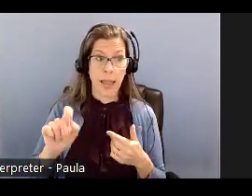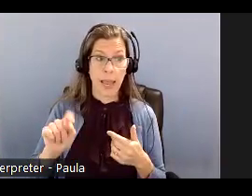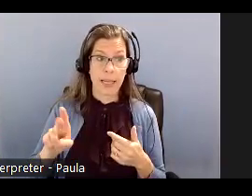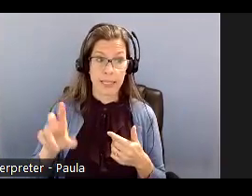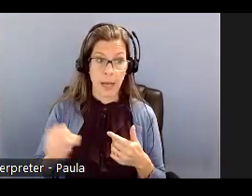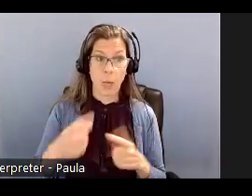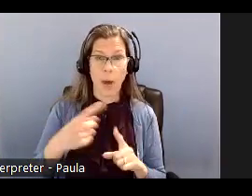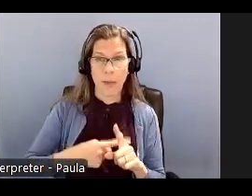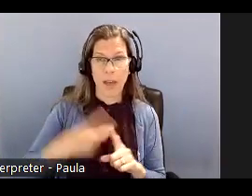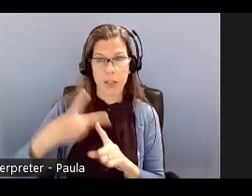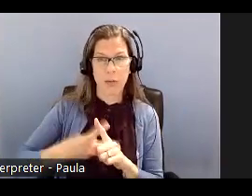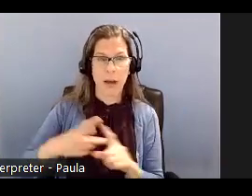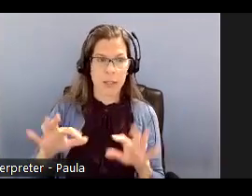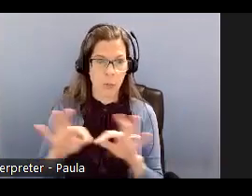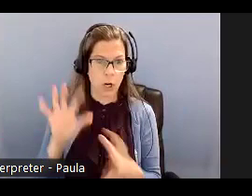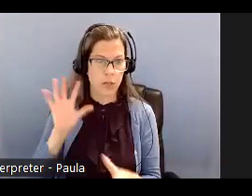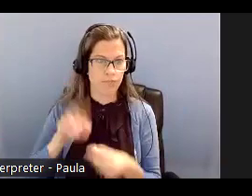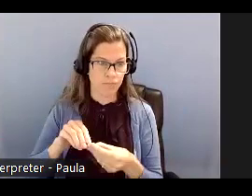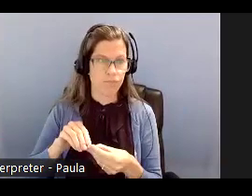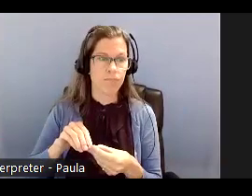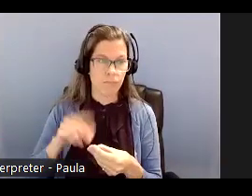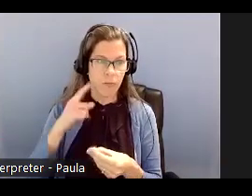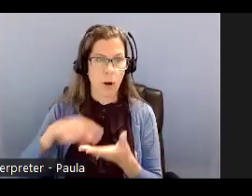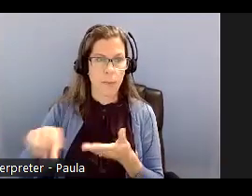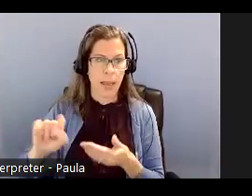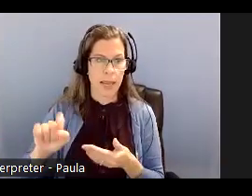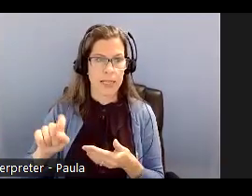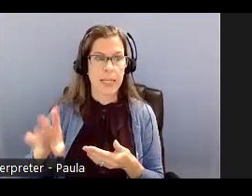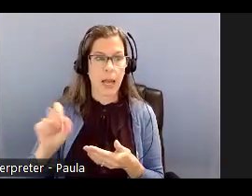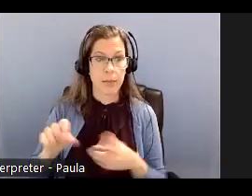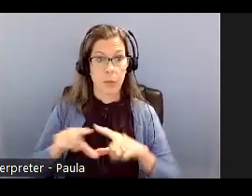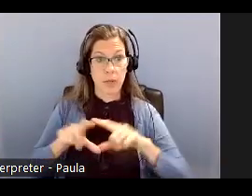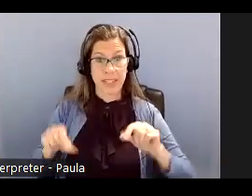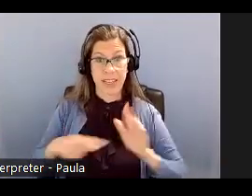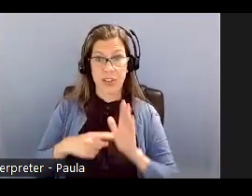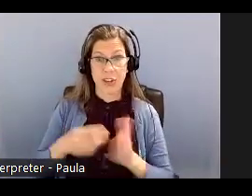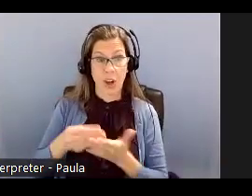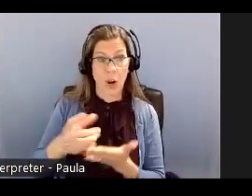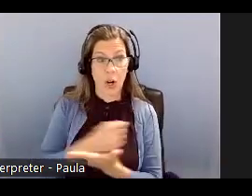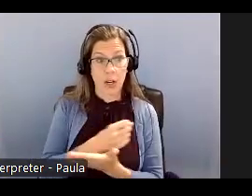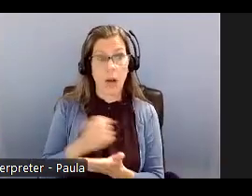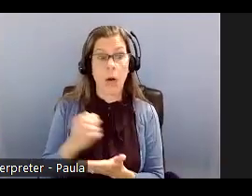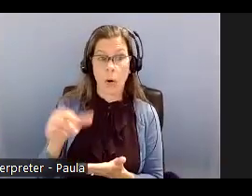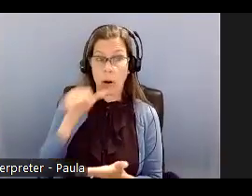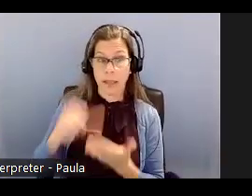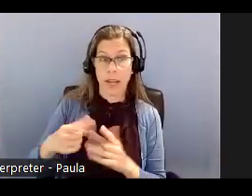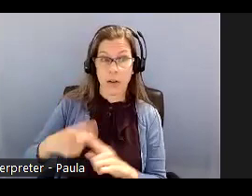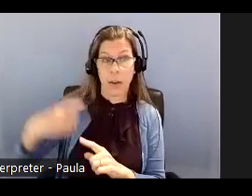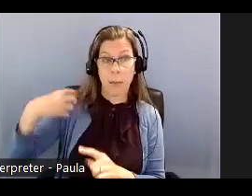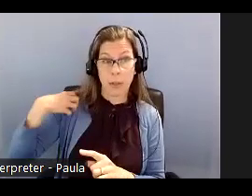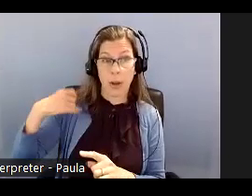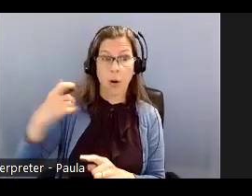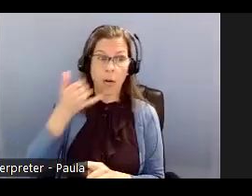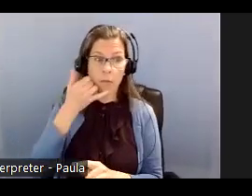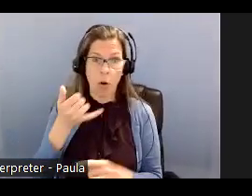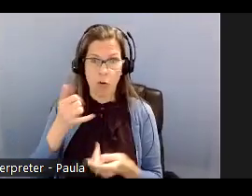or 2 months worth of wage stubs, receipts that show their earnings, or a letter from their employer or a phone number